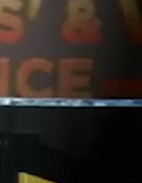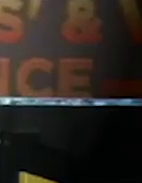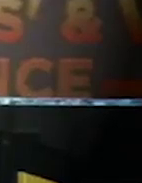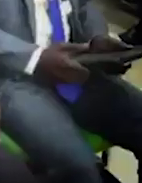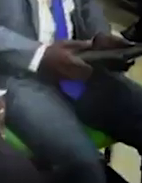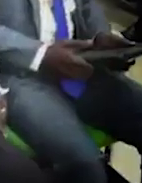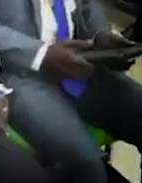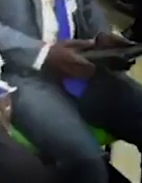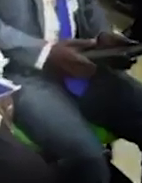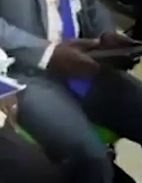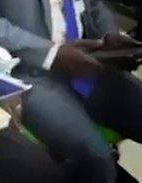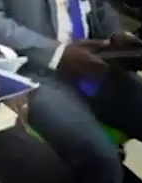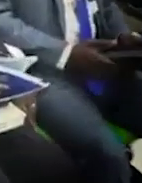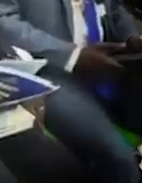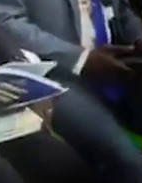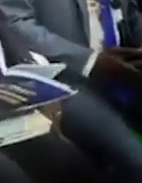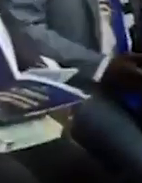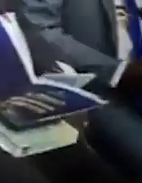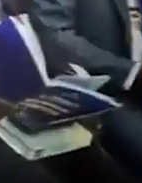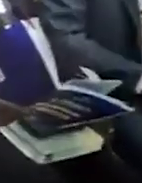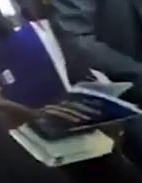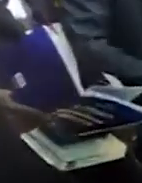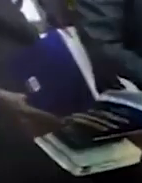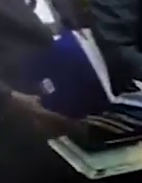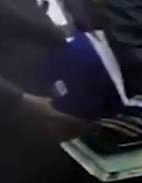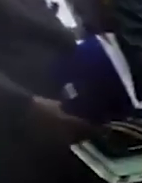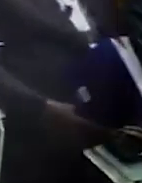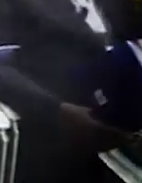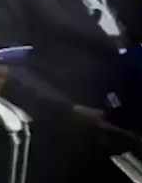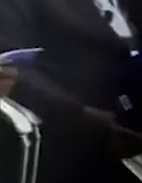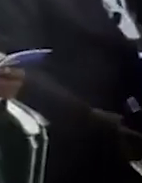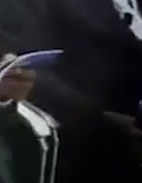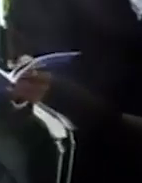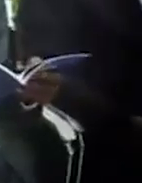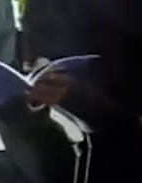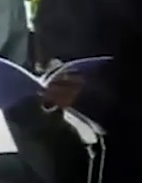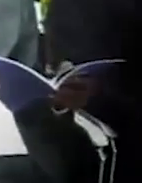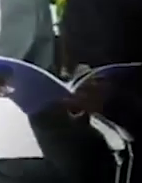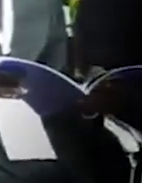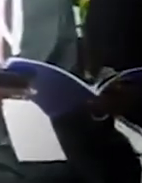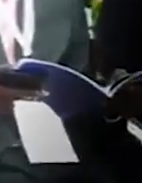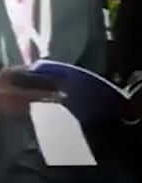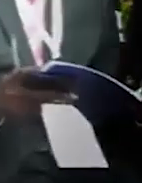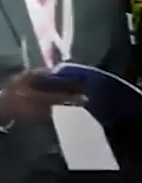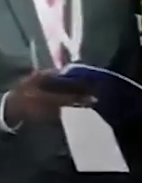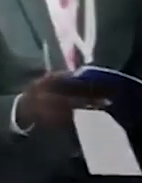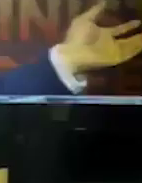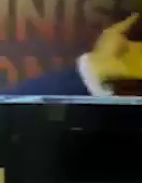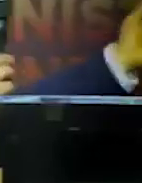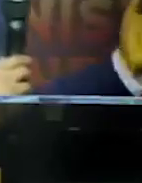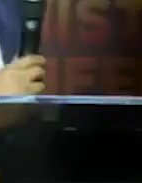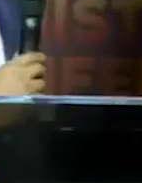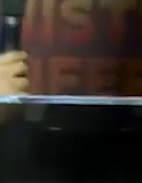we also had prayer choirs together. Our choir was called Akops. And then I don't